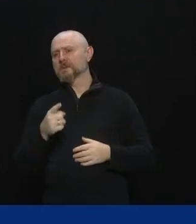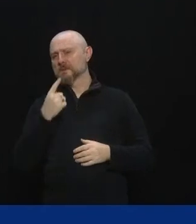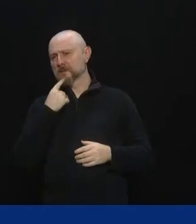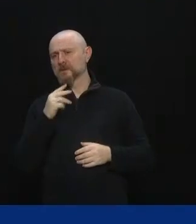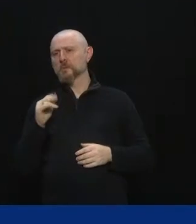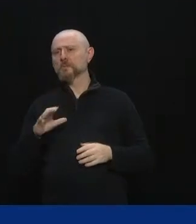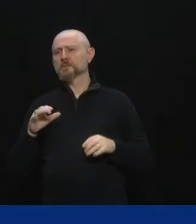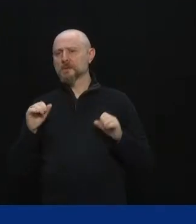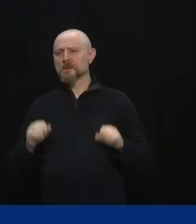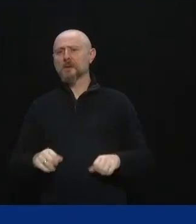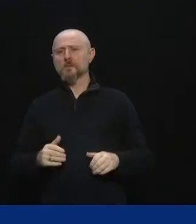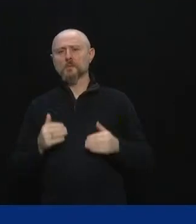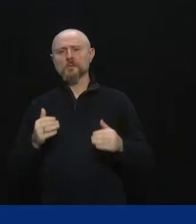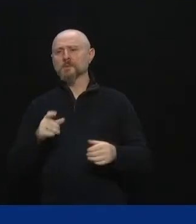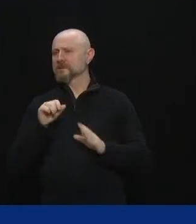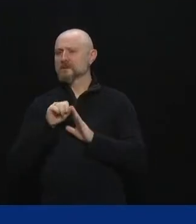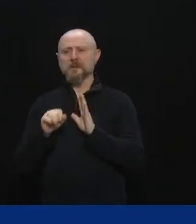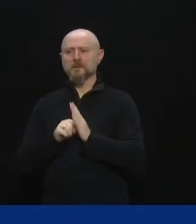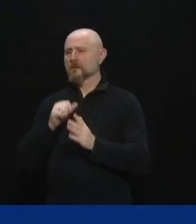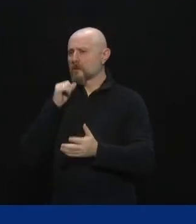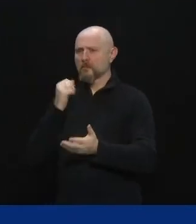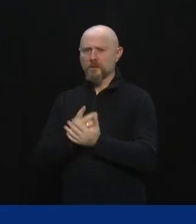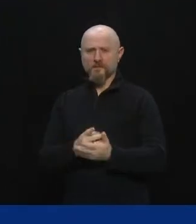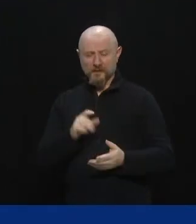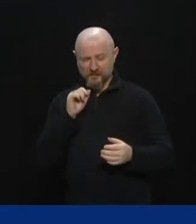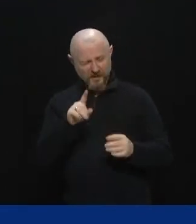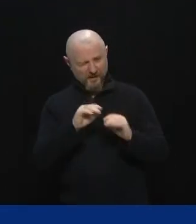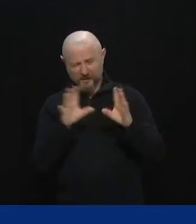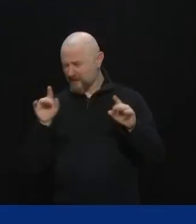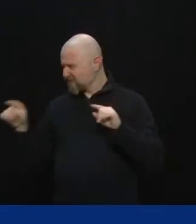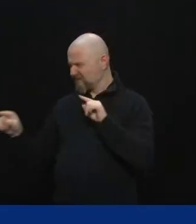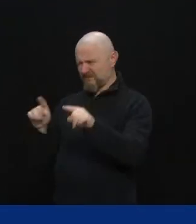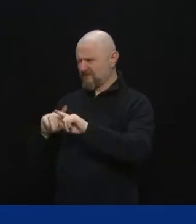need state approval for that. Any clarity on that?